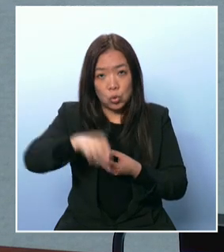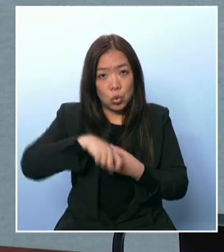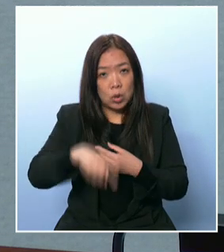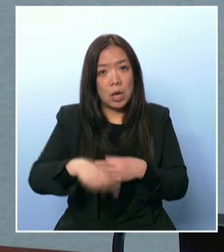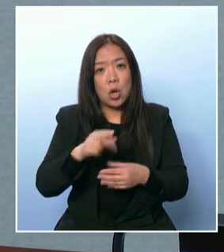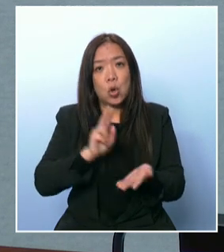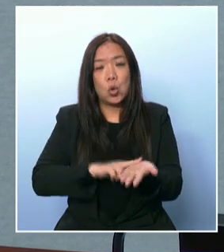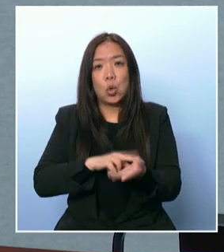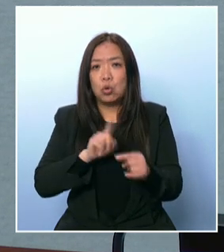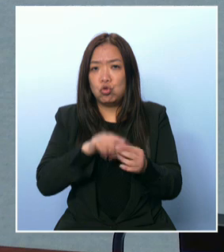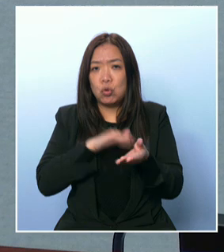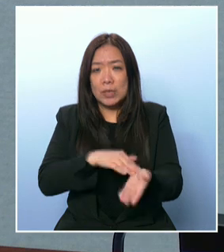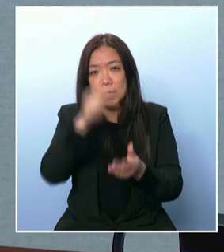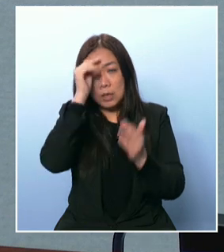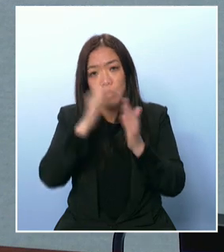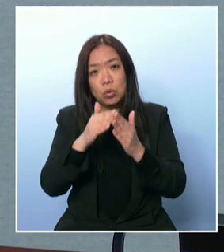charged by